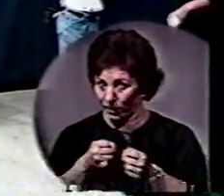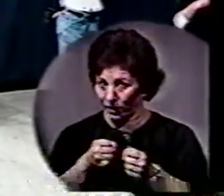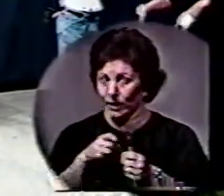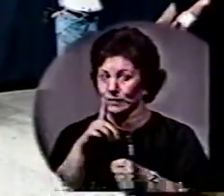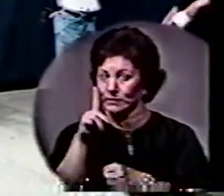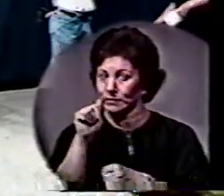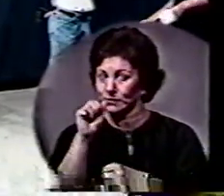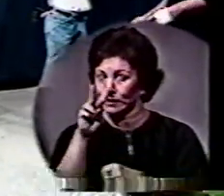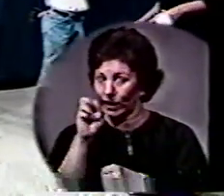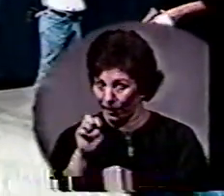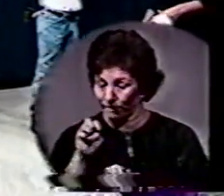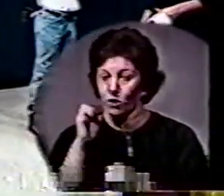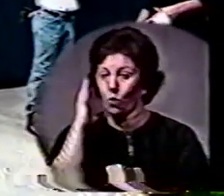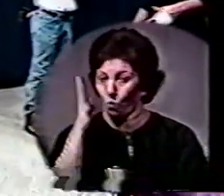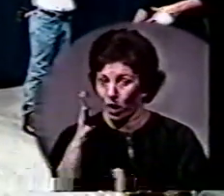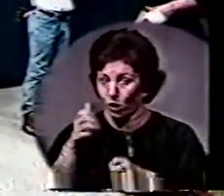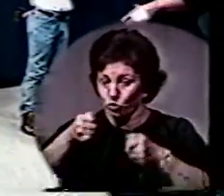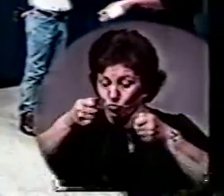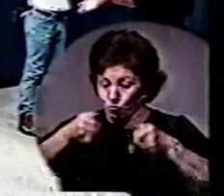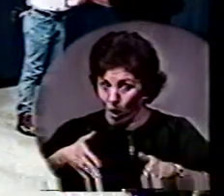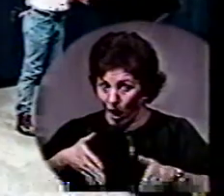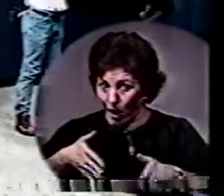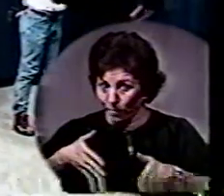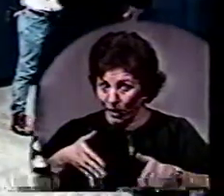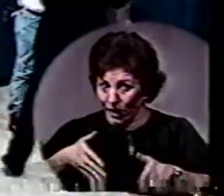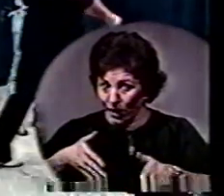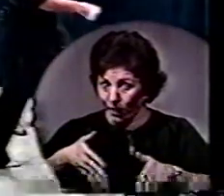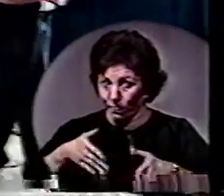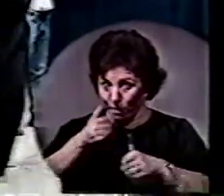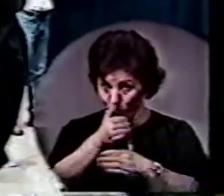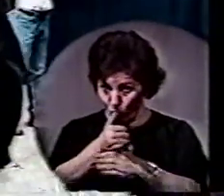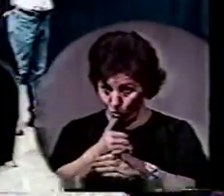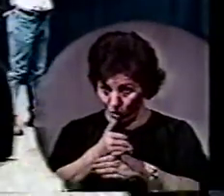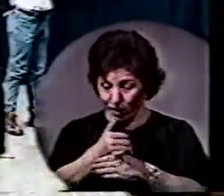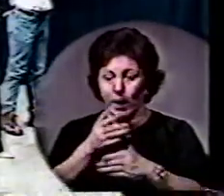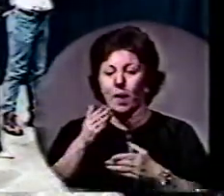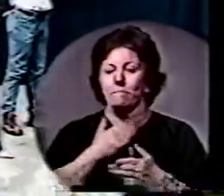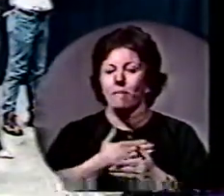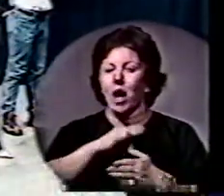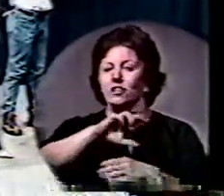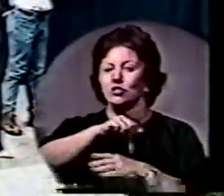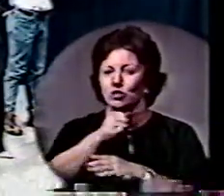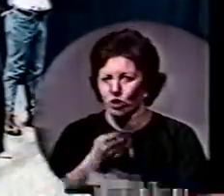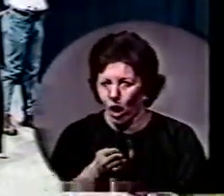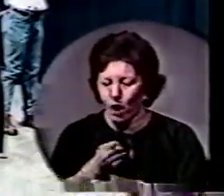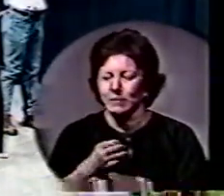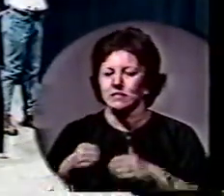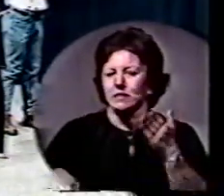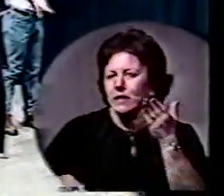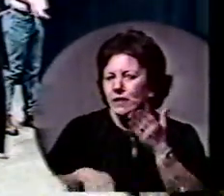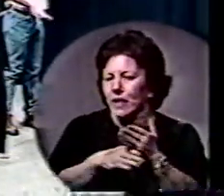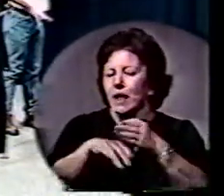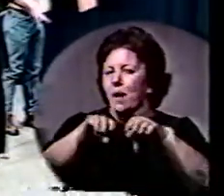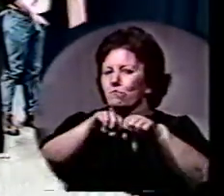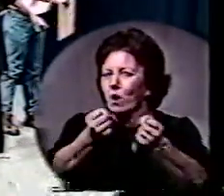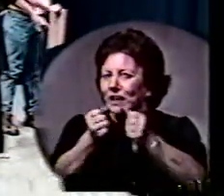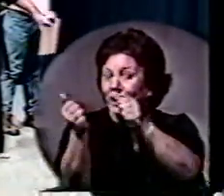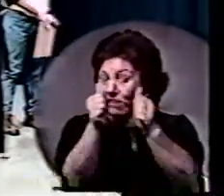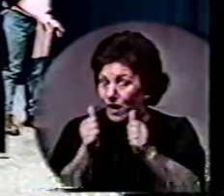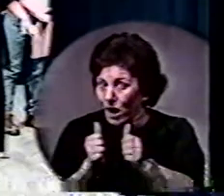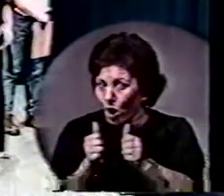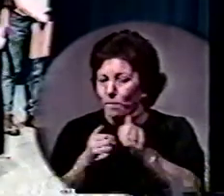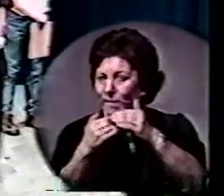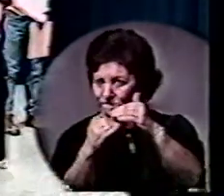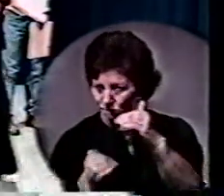going to drop the board when I give him a signal. My job is to hit the board and break in the air before it hits the